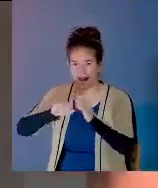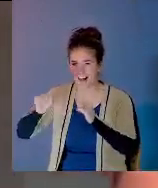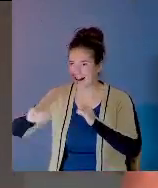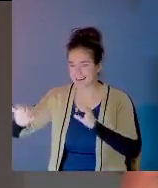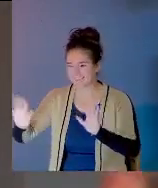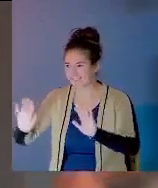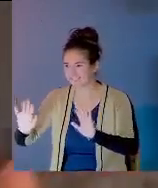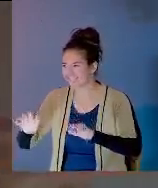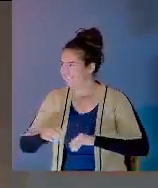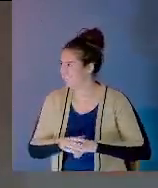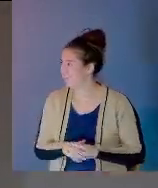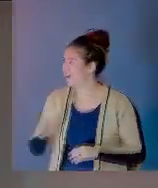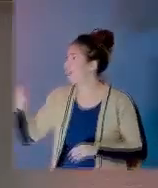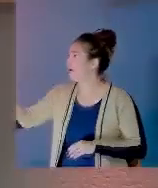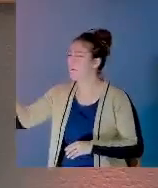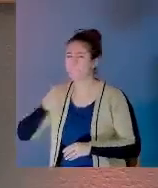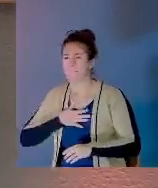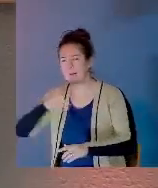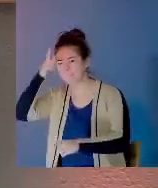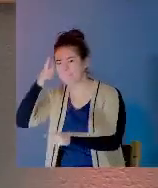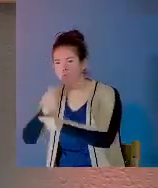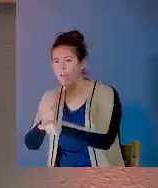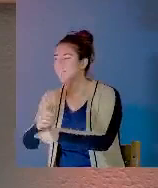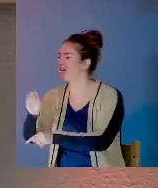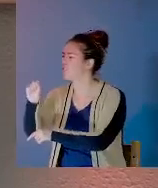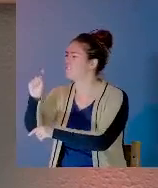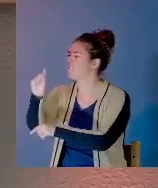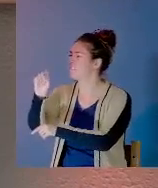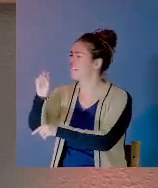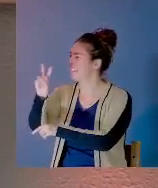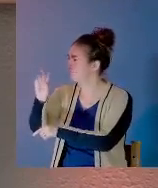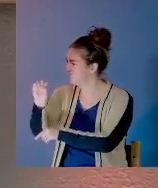My brother Steve, by the way. What's a bio? What's a bio?